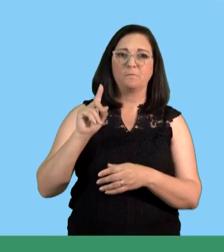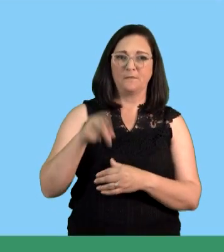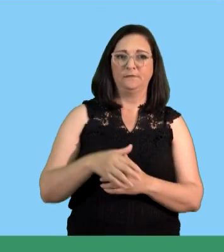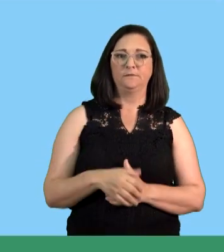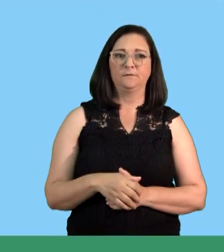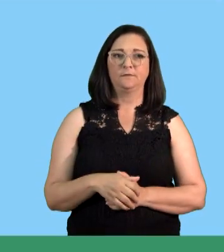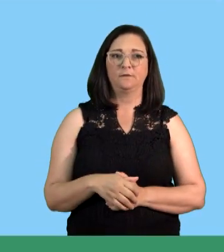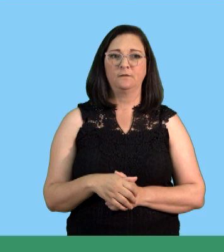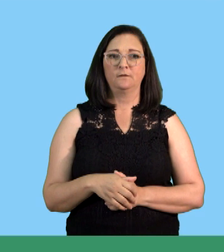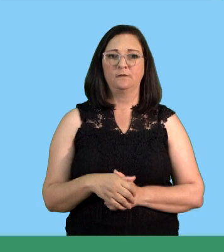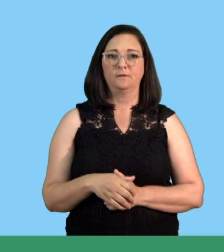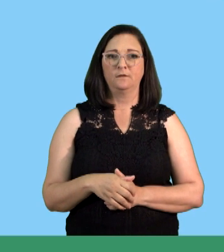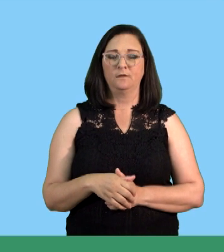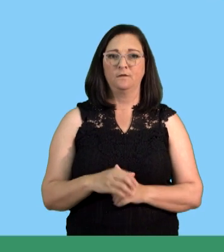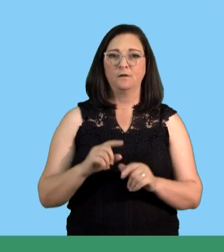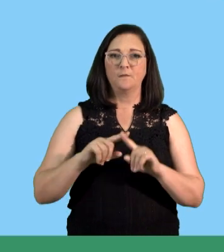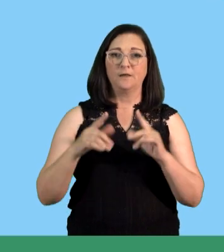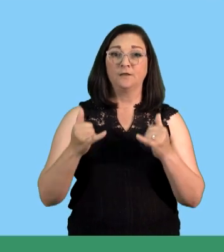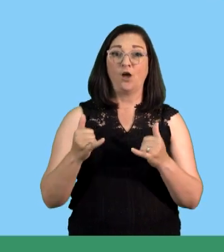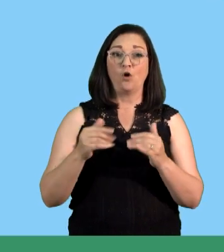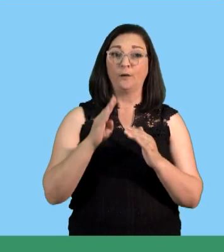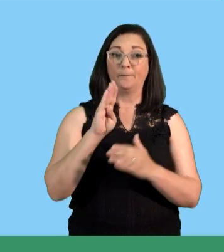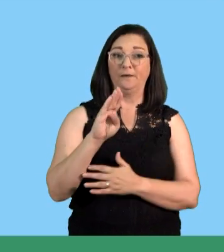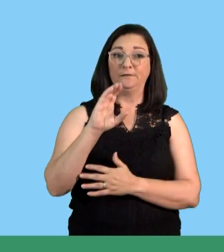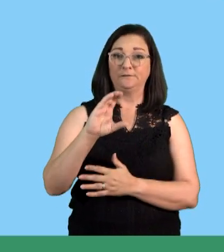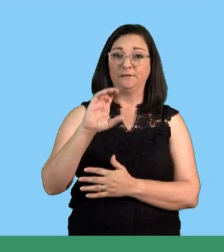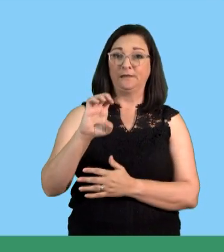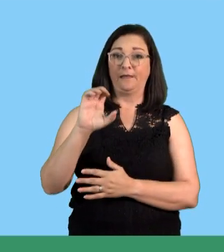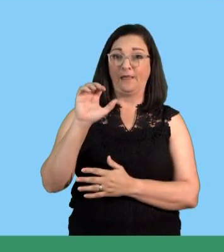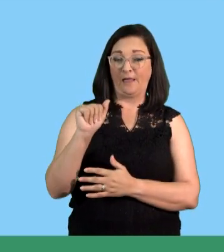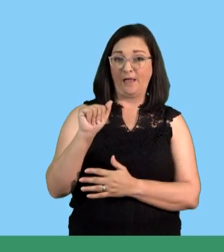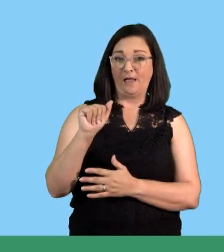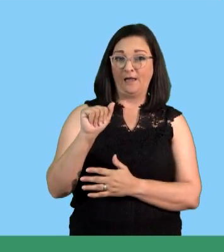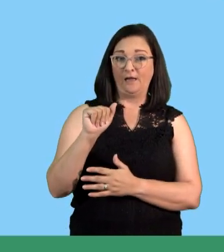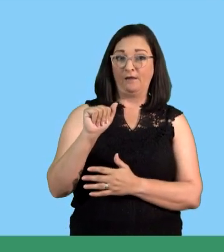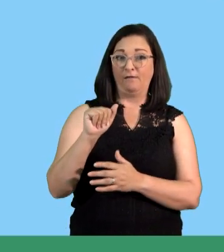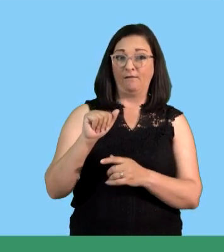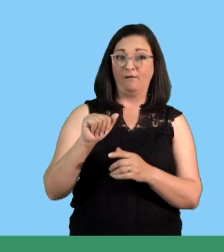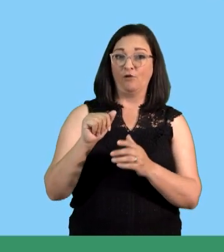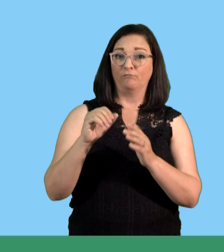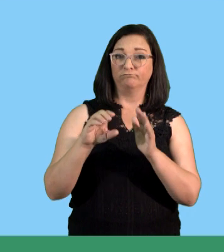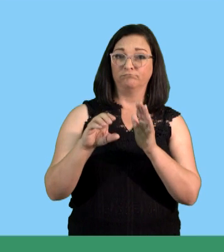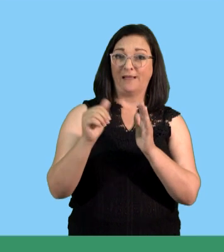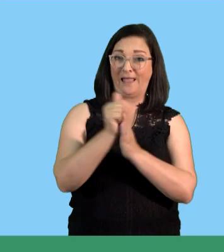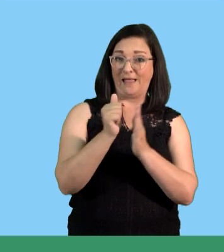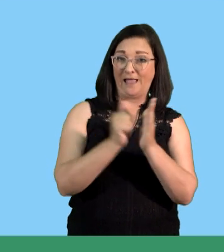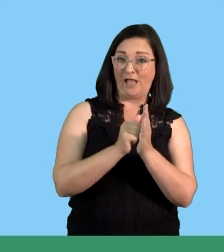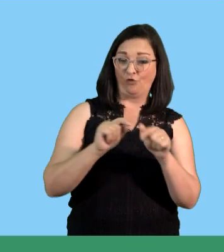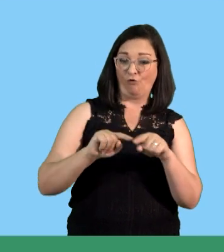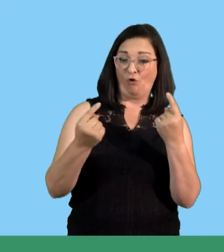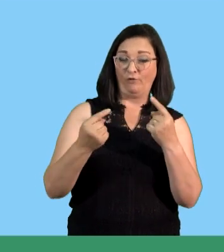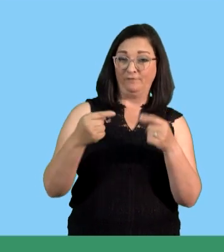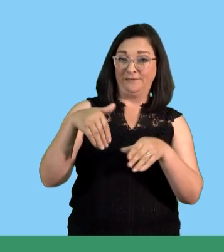It may not contain any requirements that are in conflict with the BCEA, the Basic Conditions of